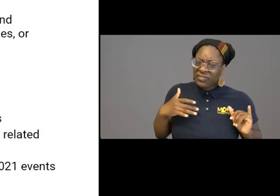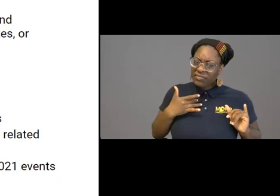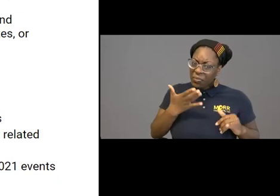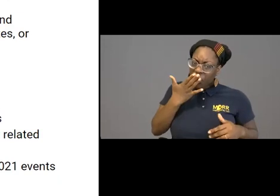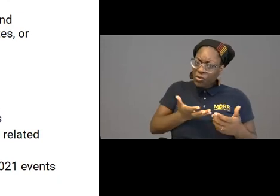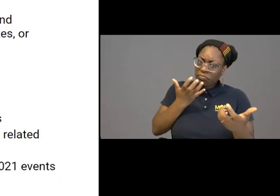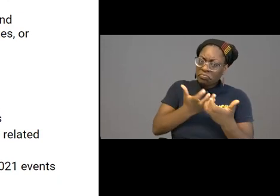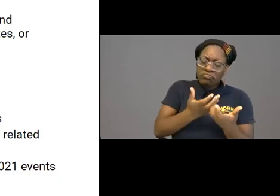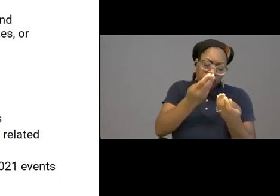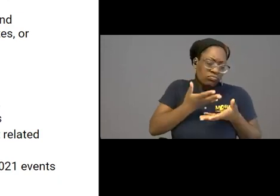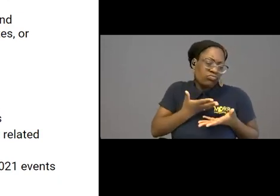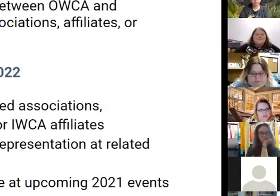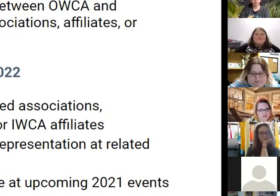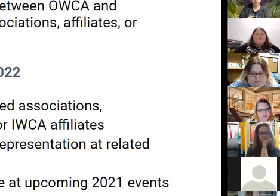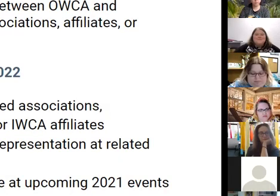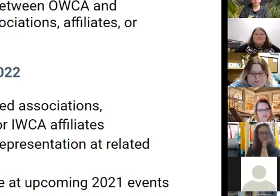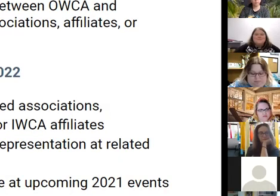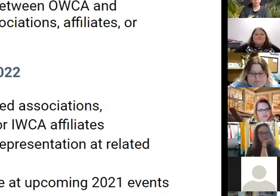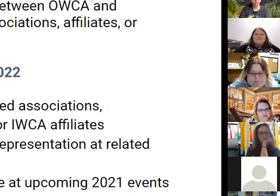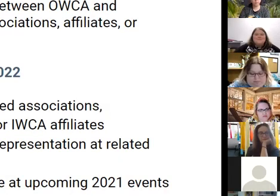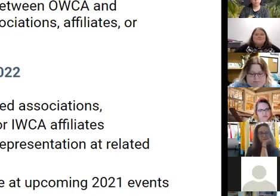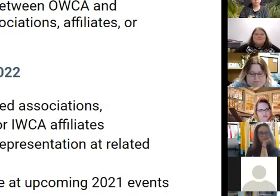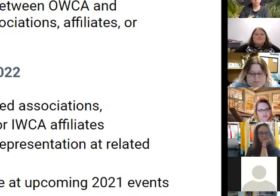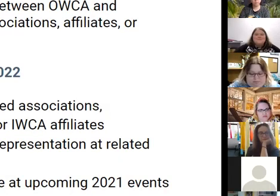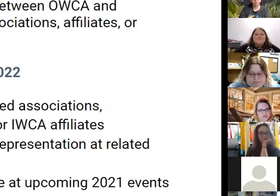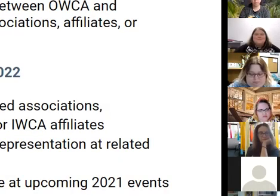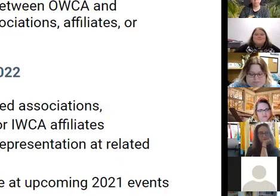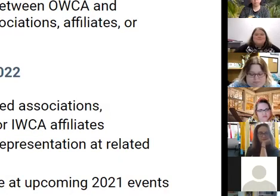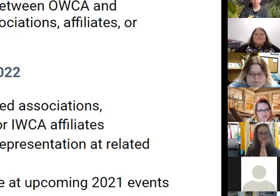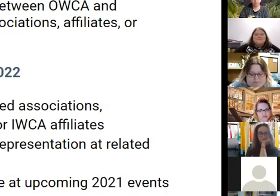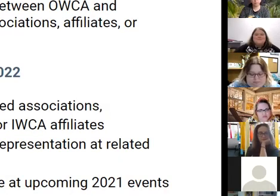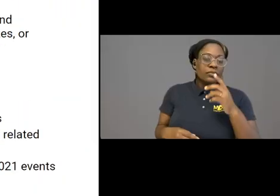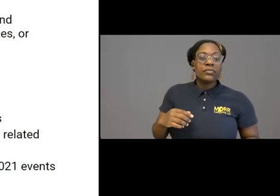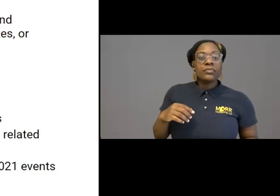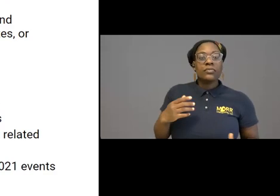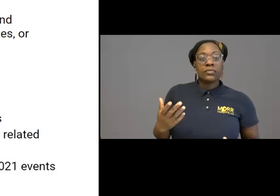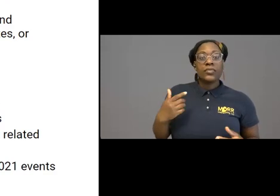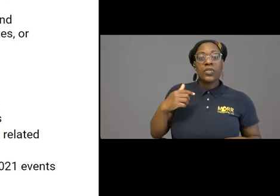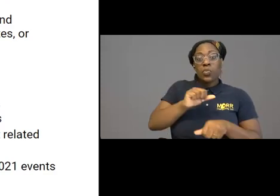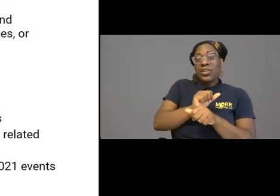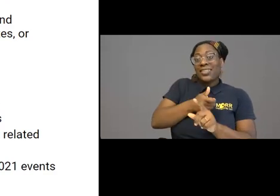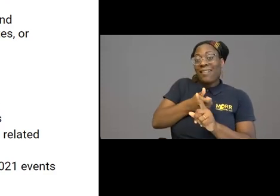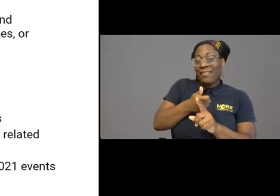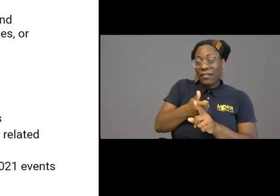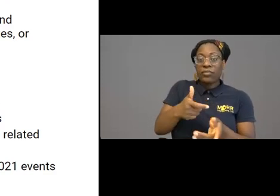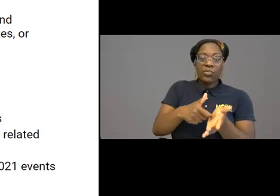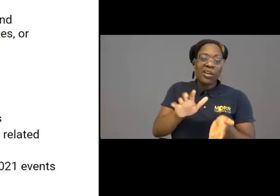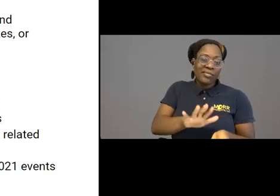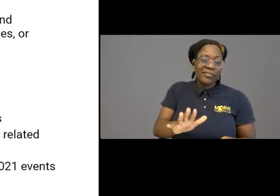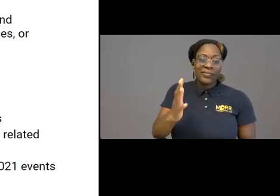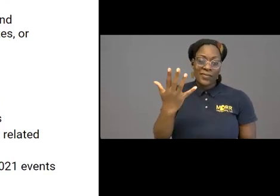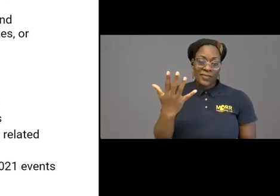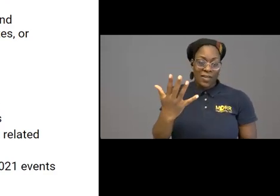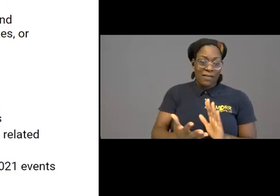entails sharing relevant information and possibilities for partnership and collaboration across organizations. Specifically, our hope is